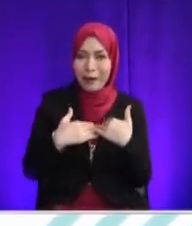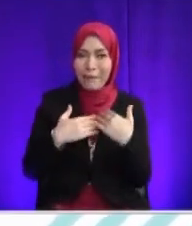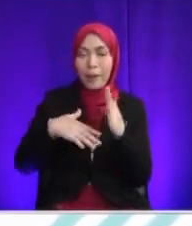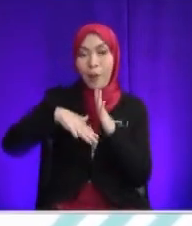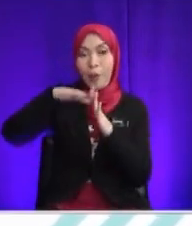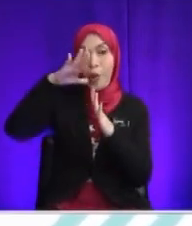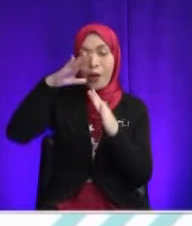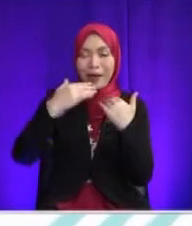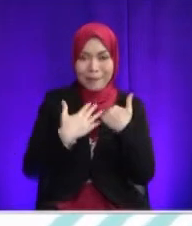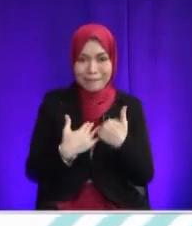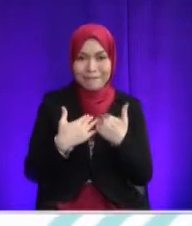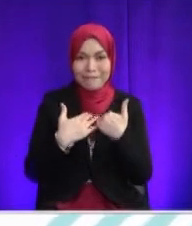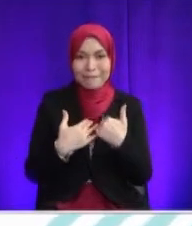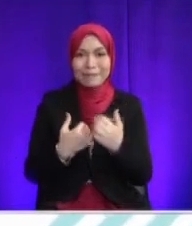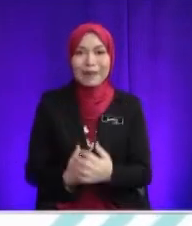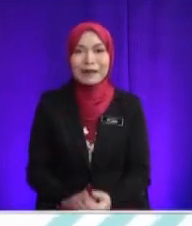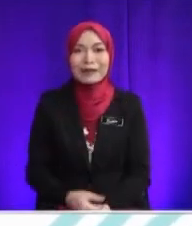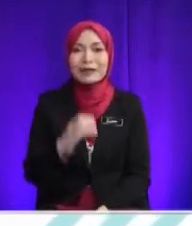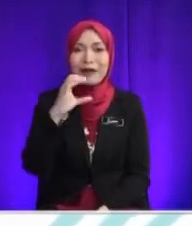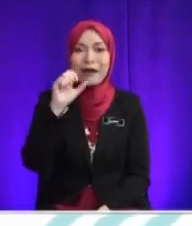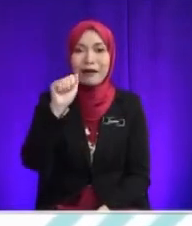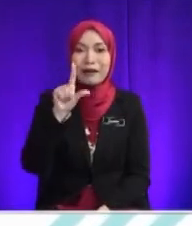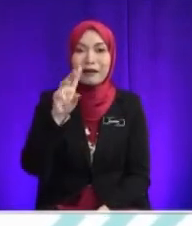Well, let's see. Is it correct?